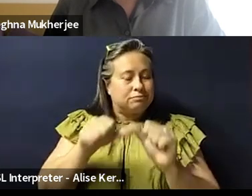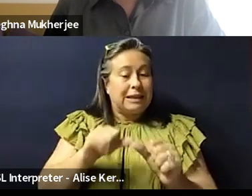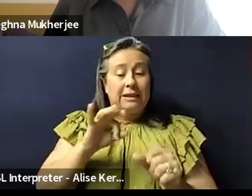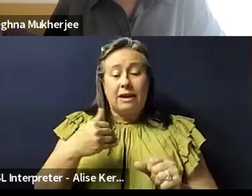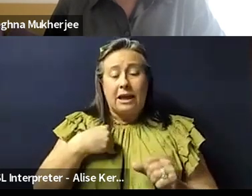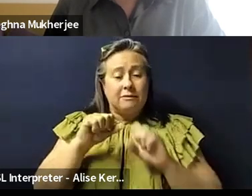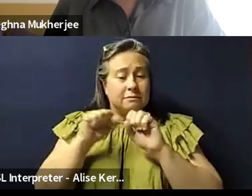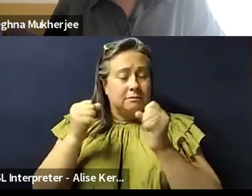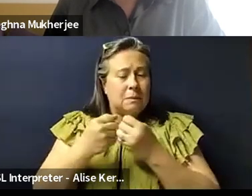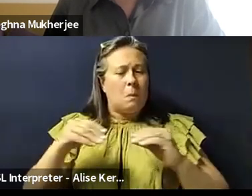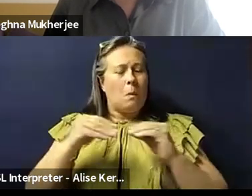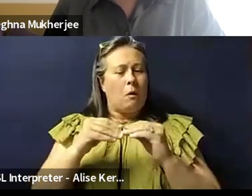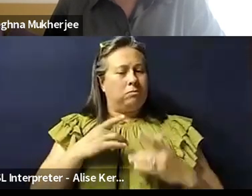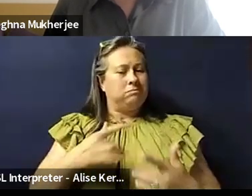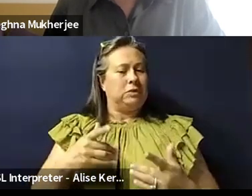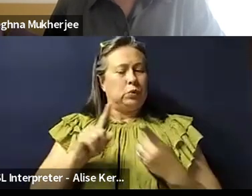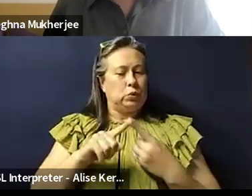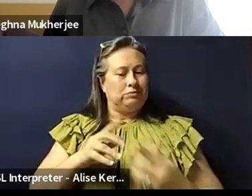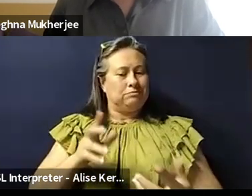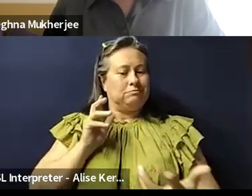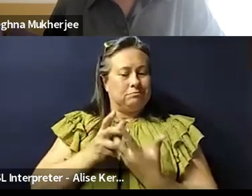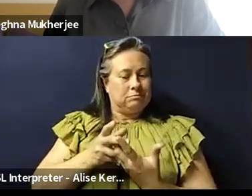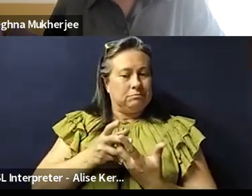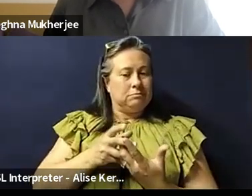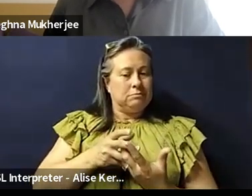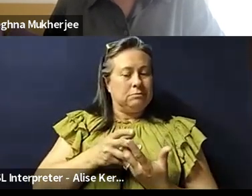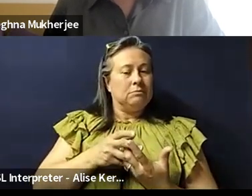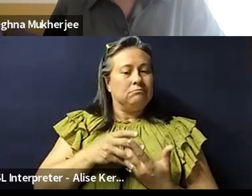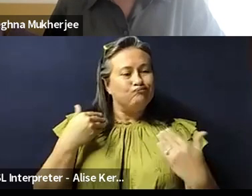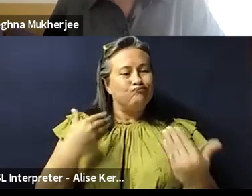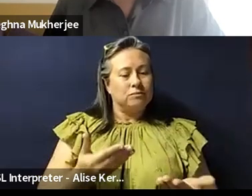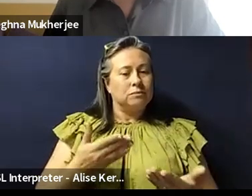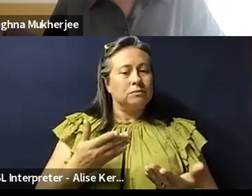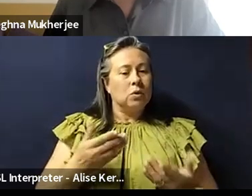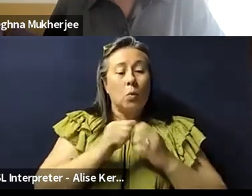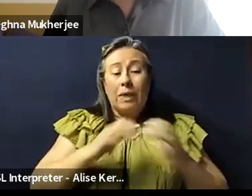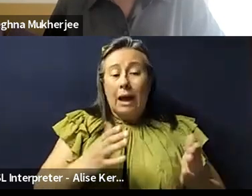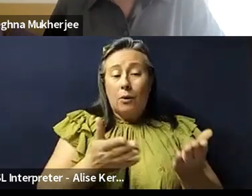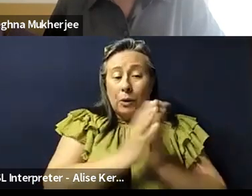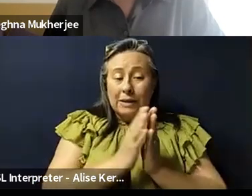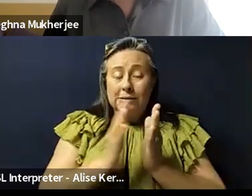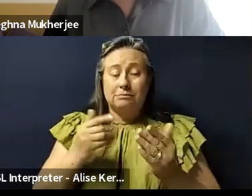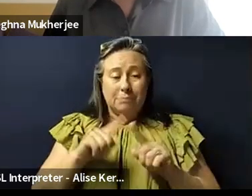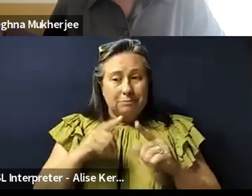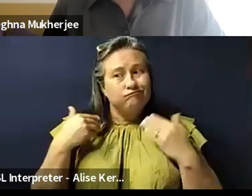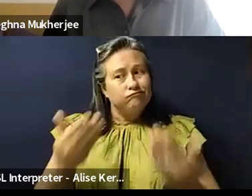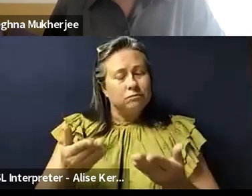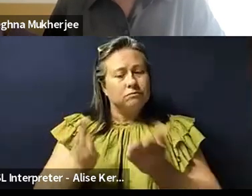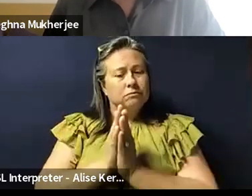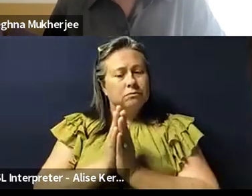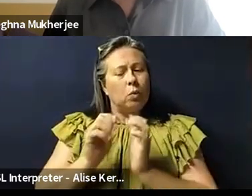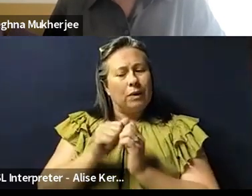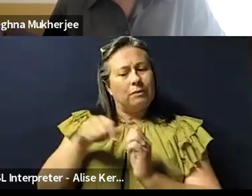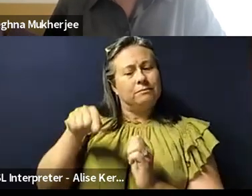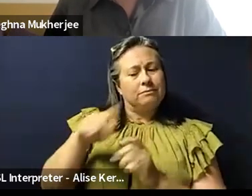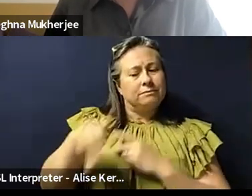that more readily accommodates and sort of organically accommodates without requests people with these types